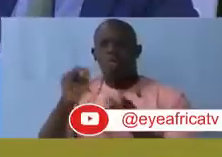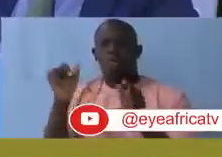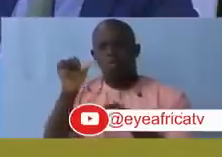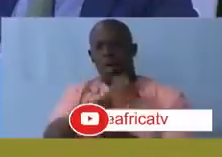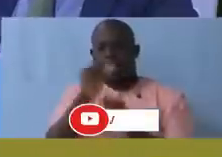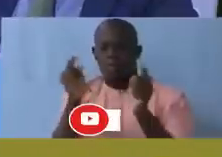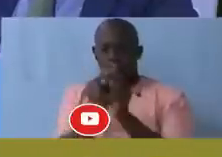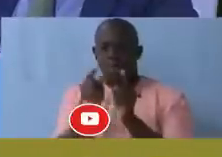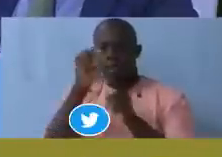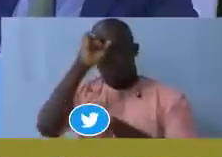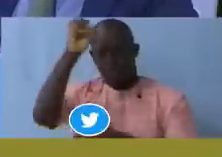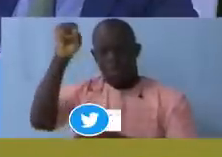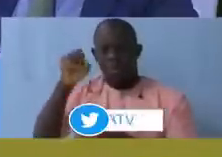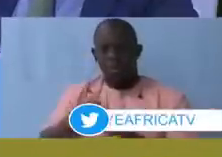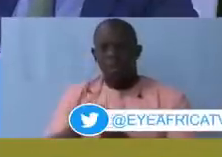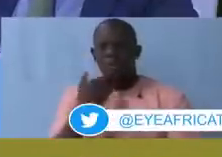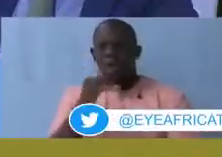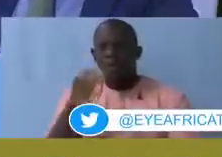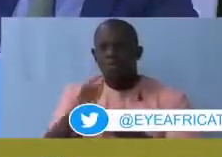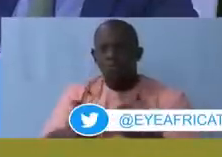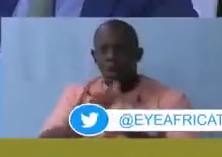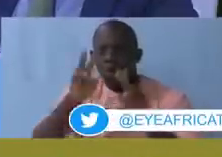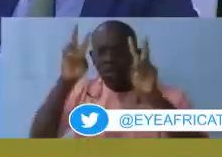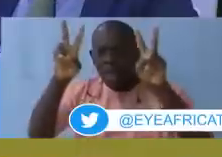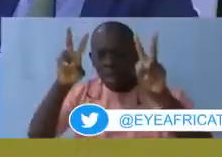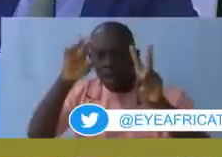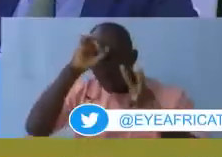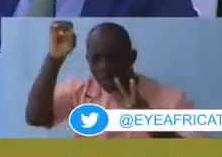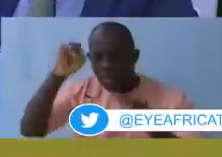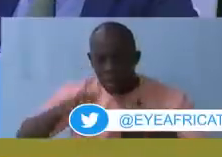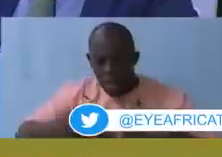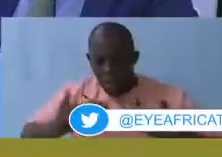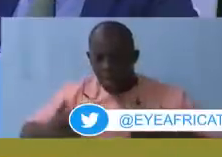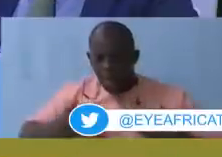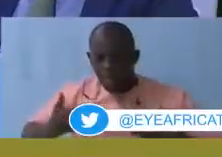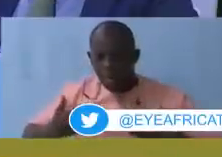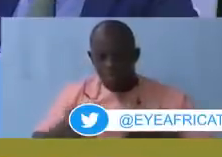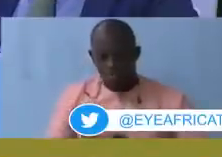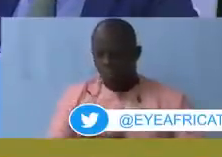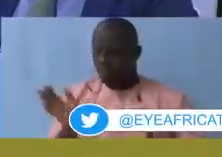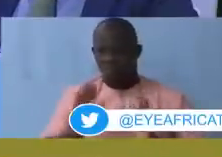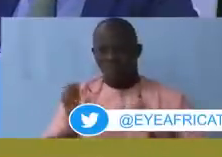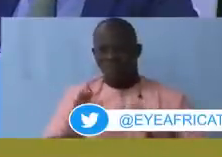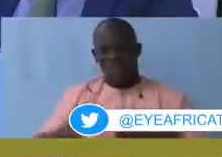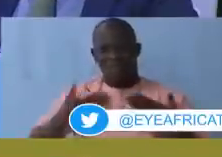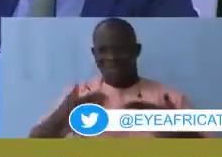Was he happy? Was he pleased with the results? No,